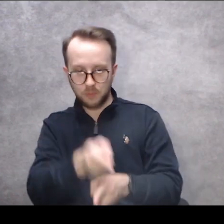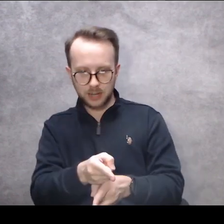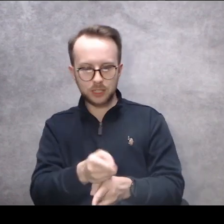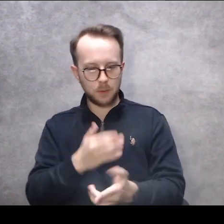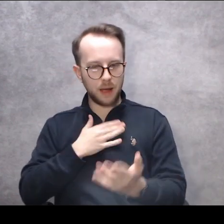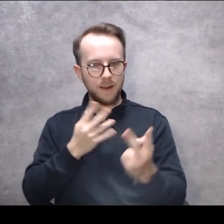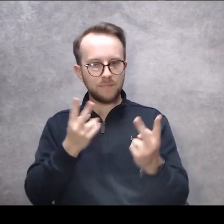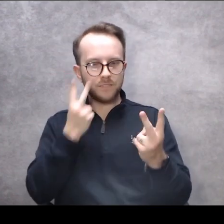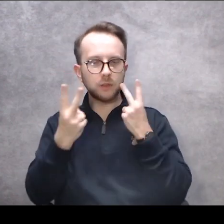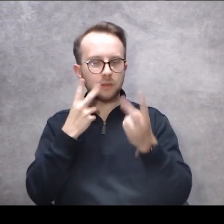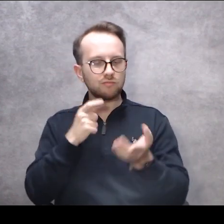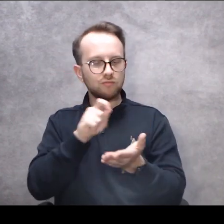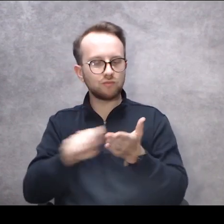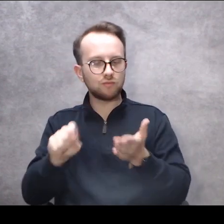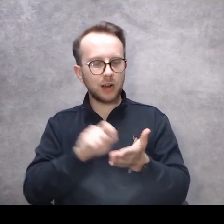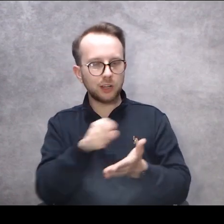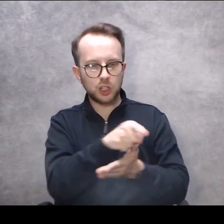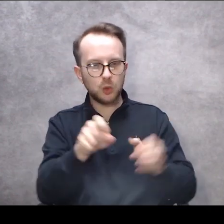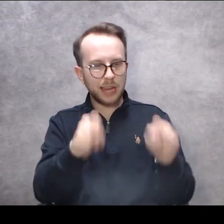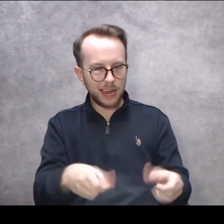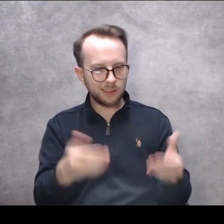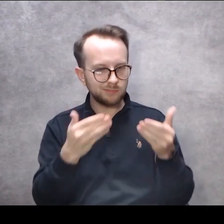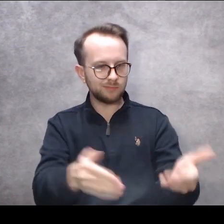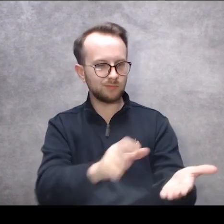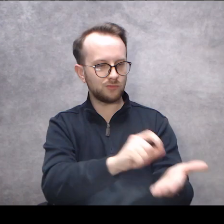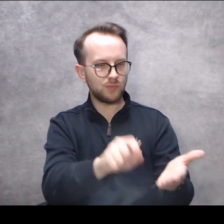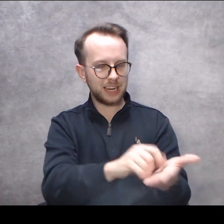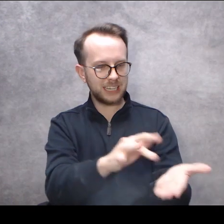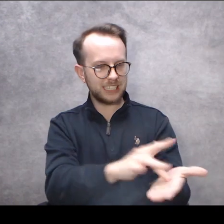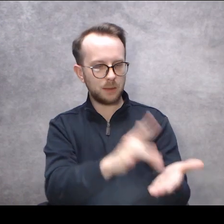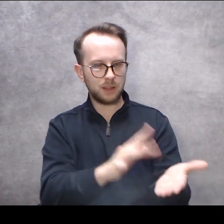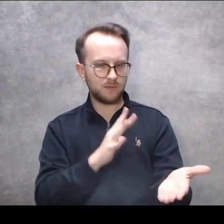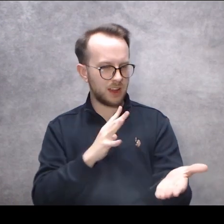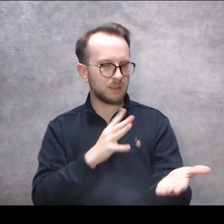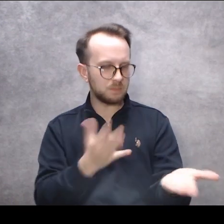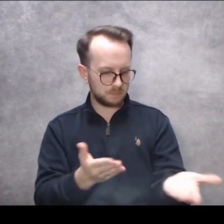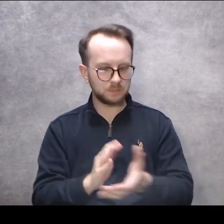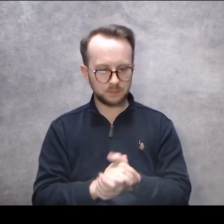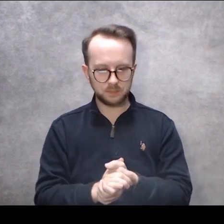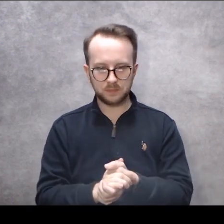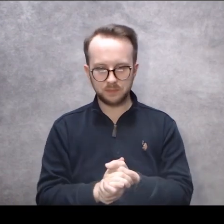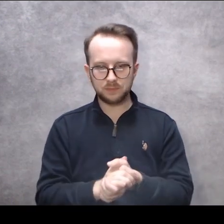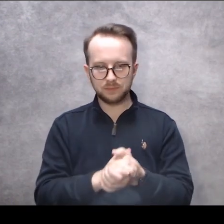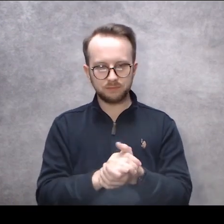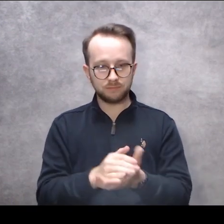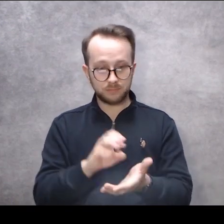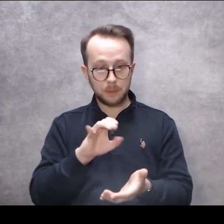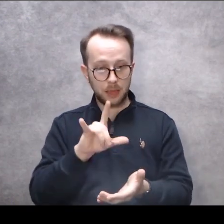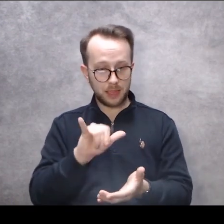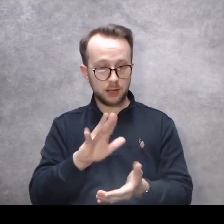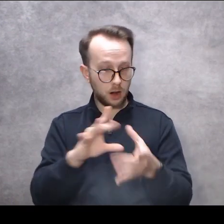do that on your tablets if you want to, so that, like Emily said, it helps us remember.